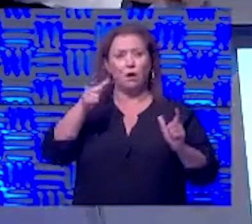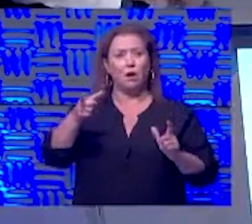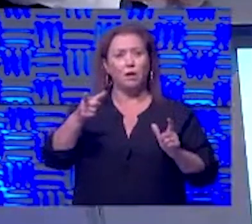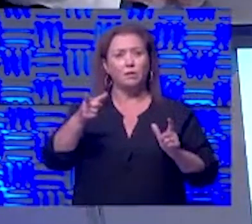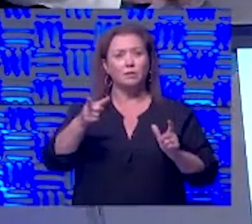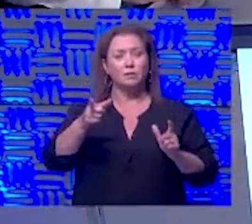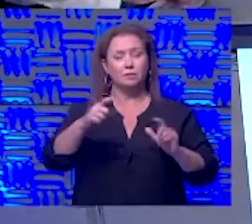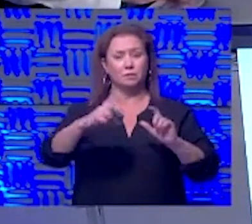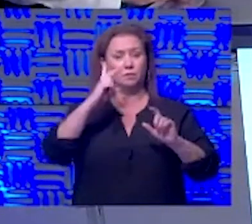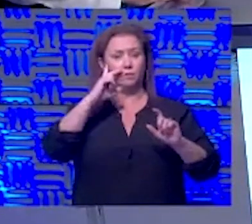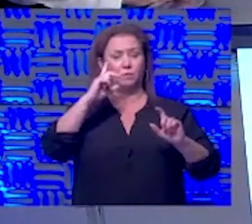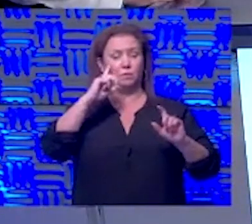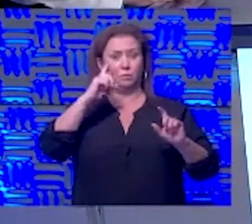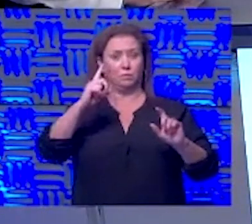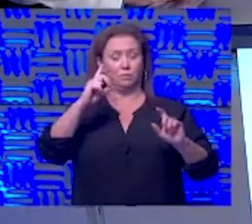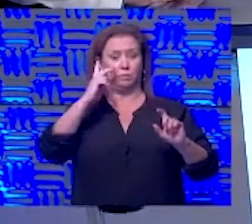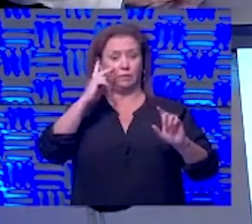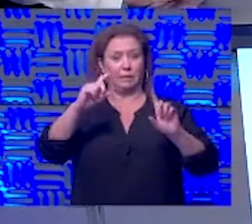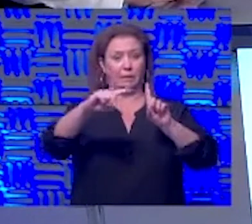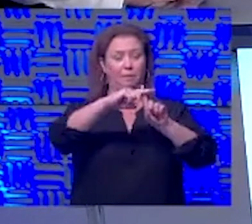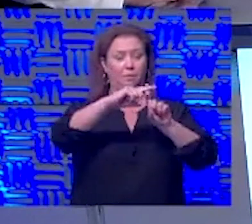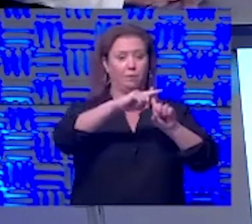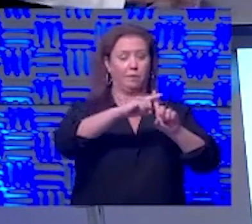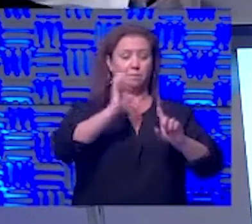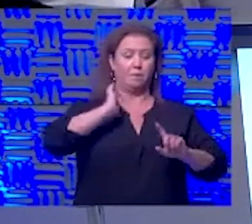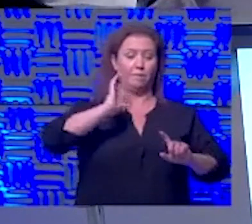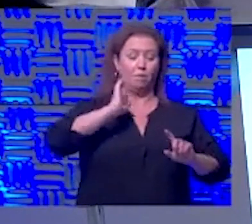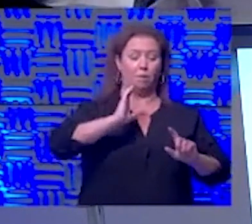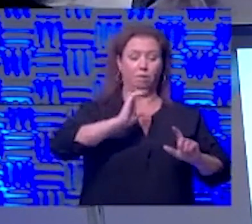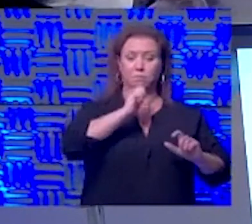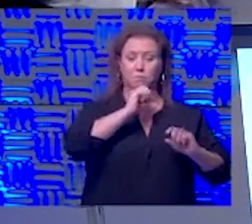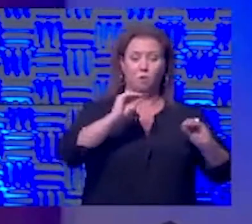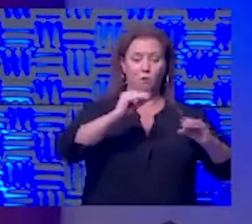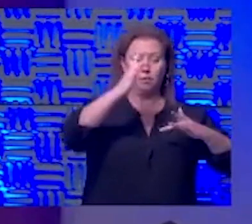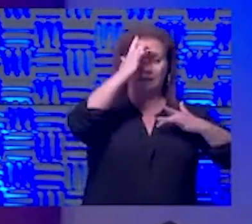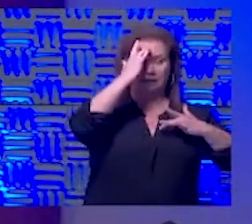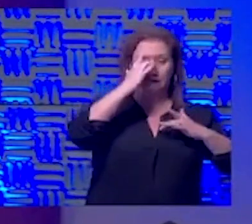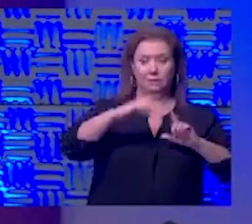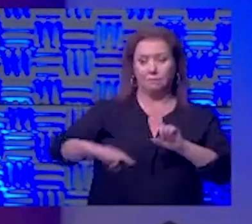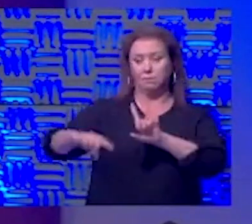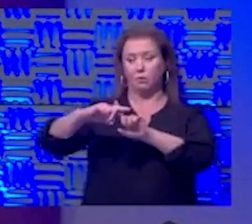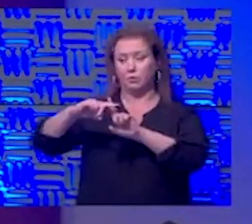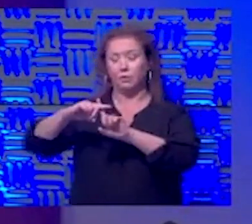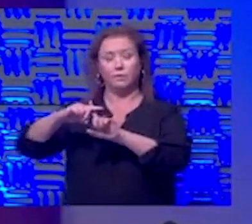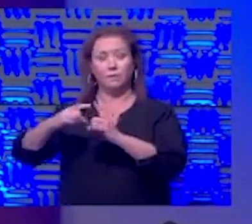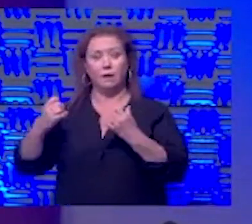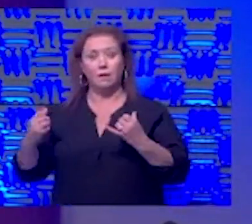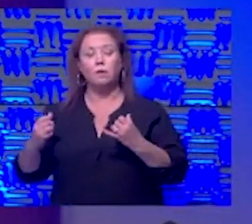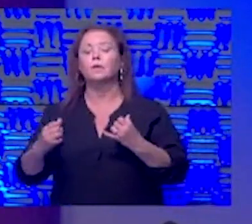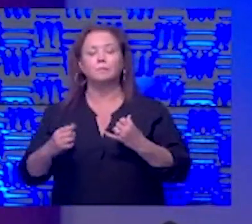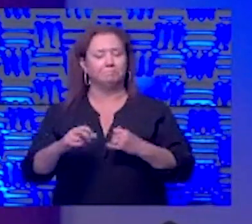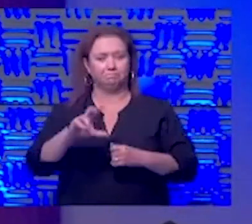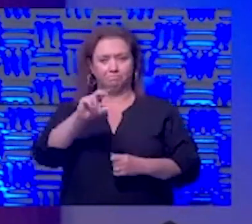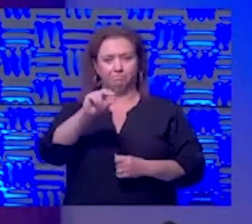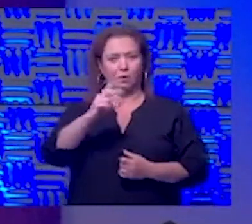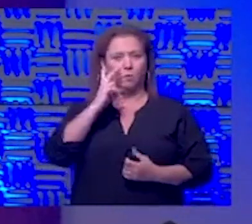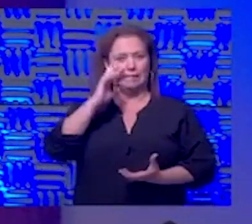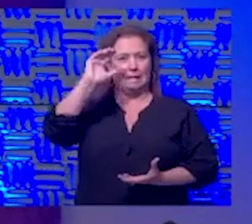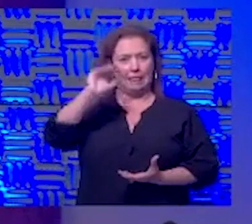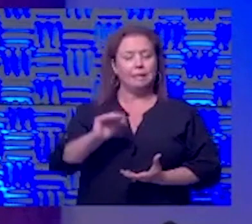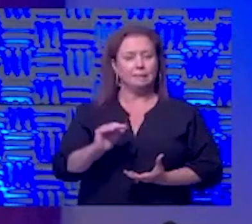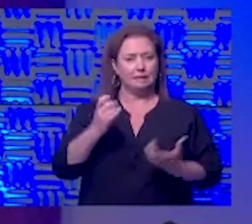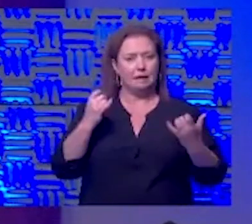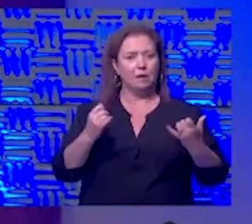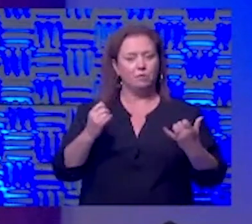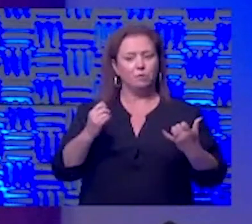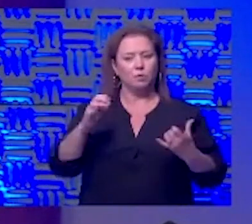lot of positives that didn't have were asymptomatic, for example. We're seeing less of that. So Yeah. again, I think something has worked pretty